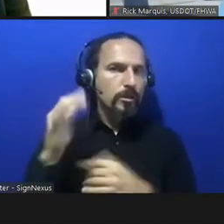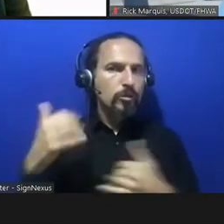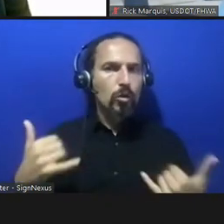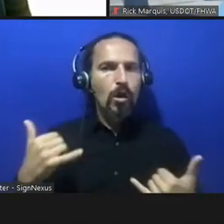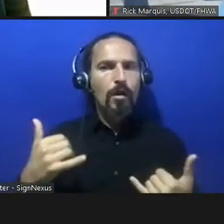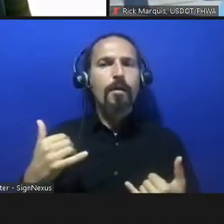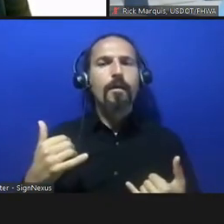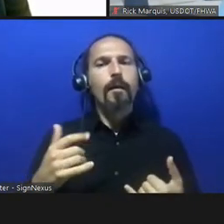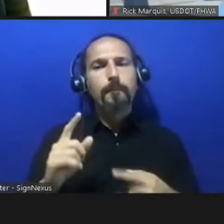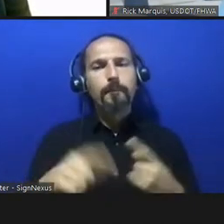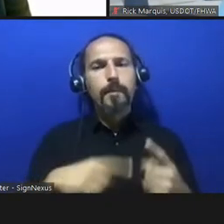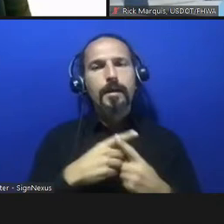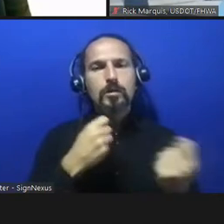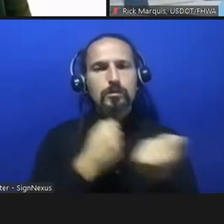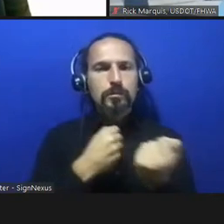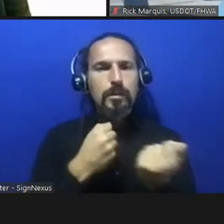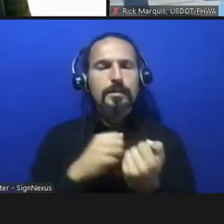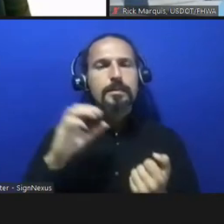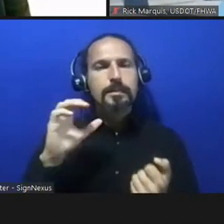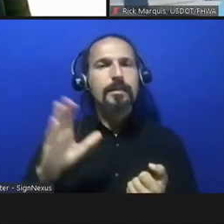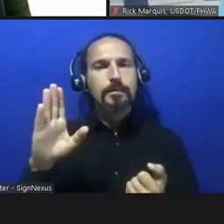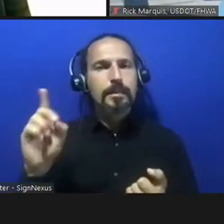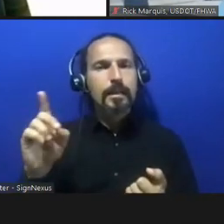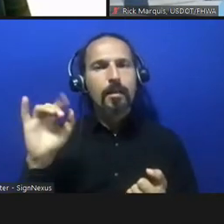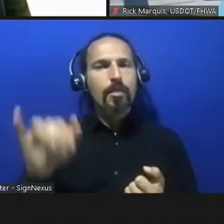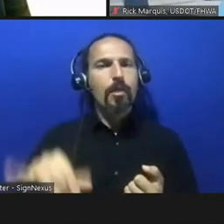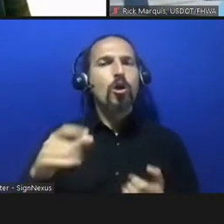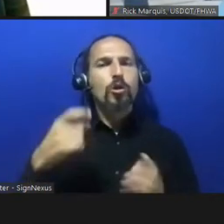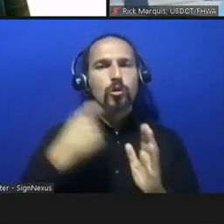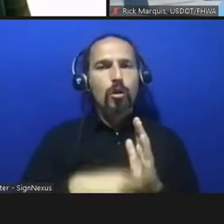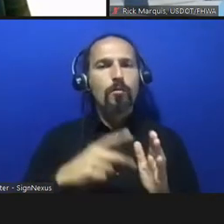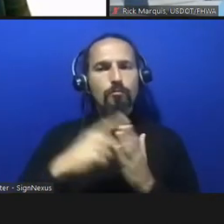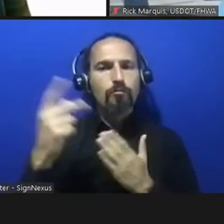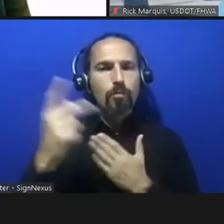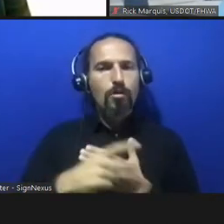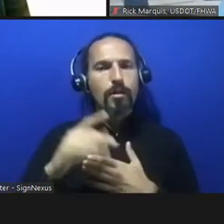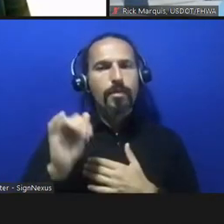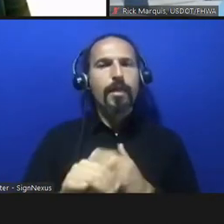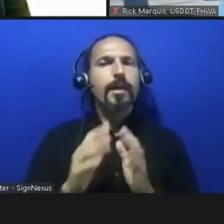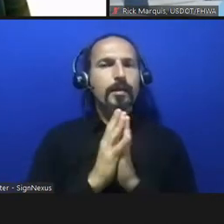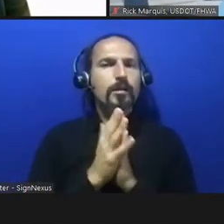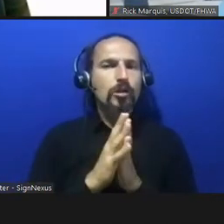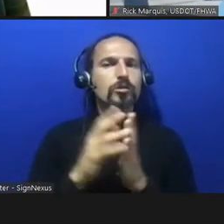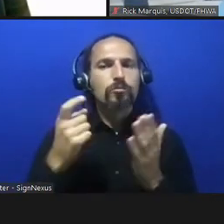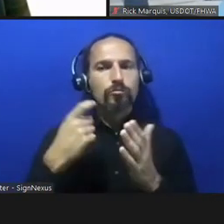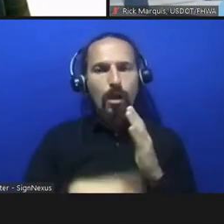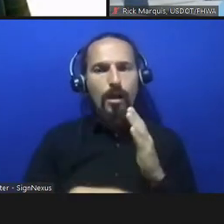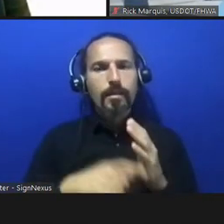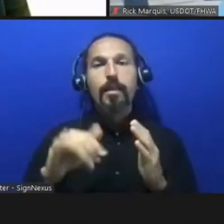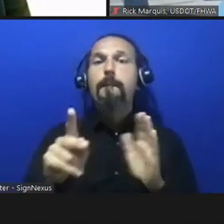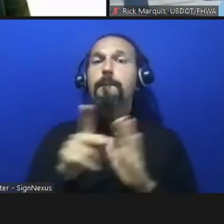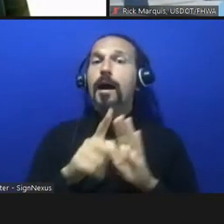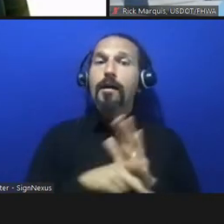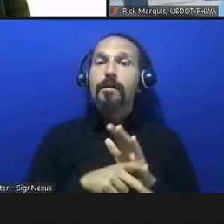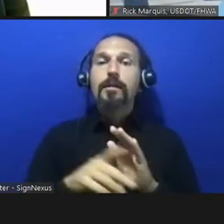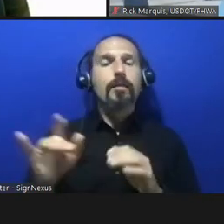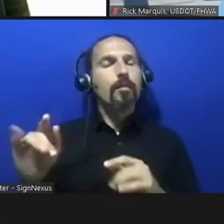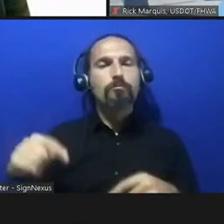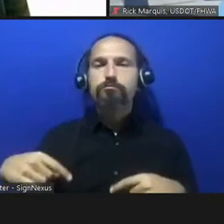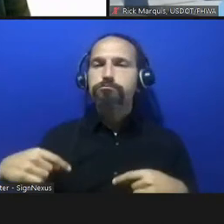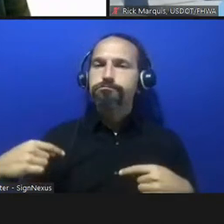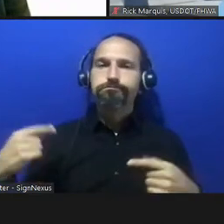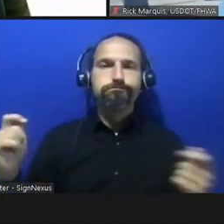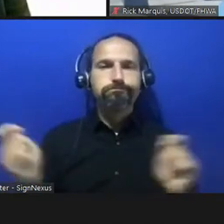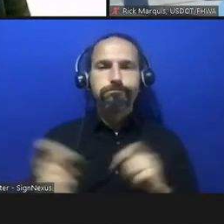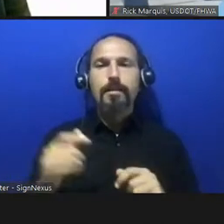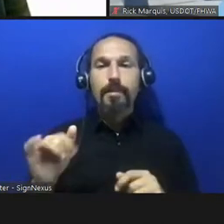support of the central business district totaling program also known as congestion pricing the policy has been a long time coming more than 15